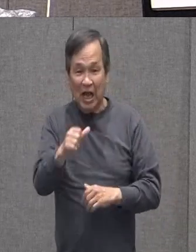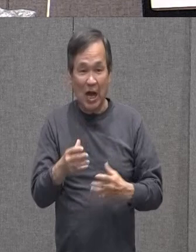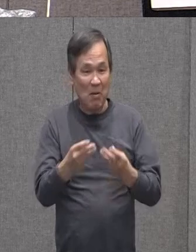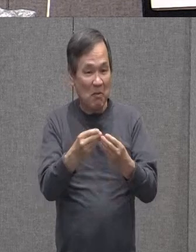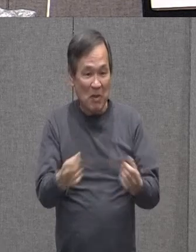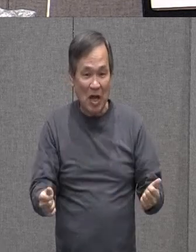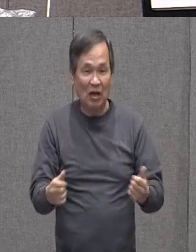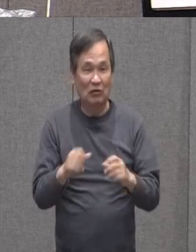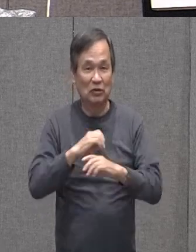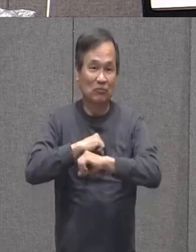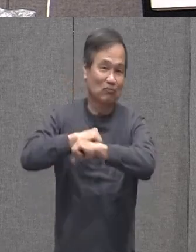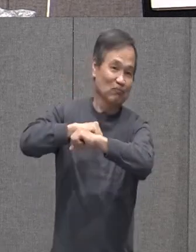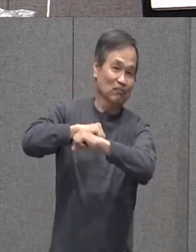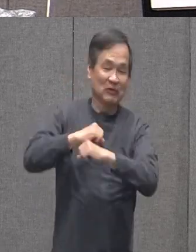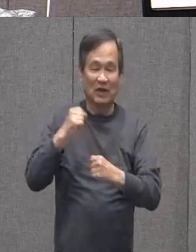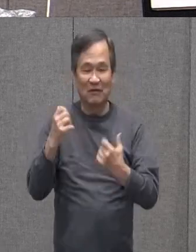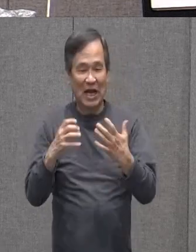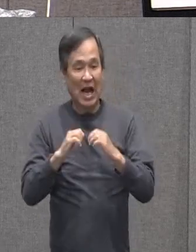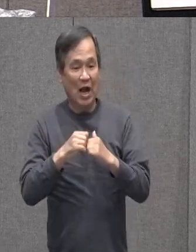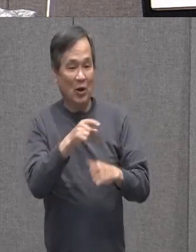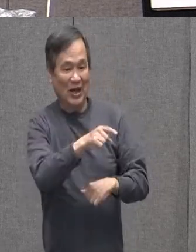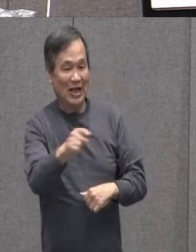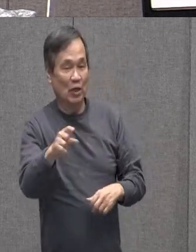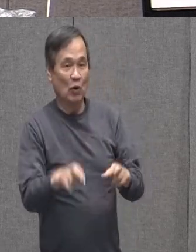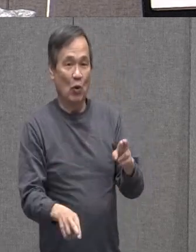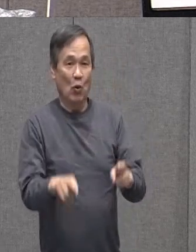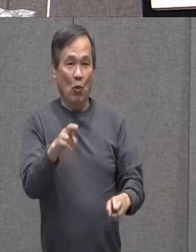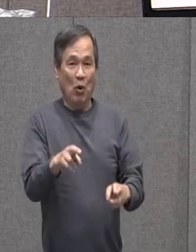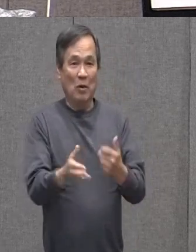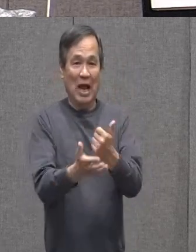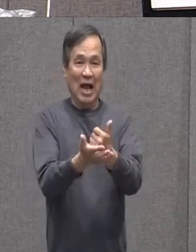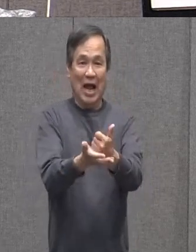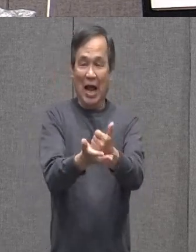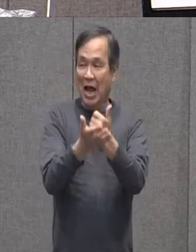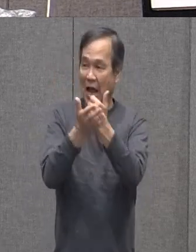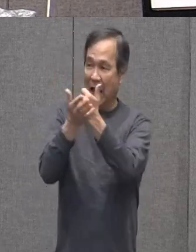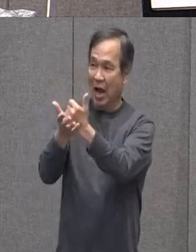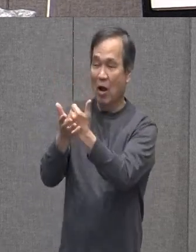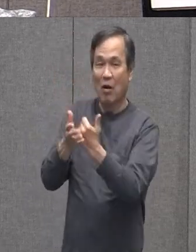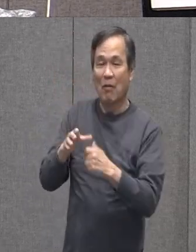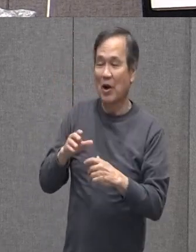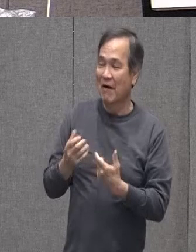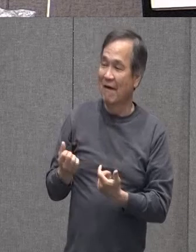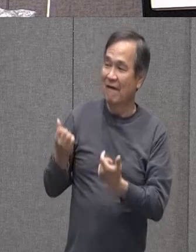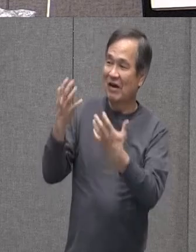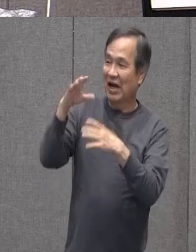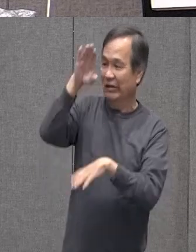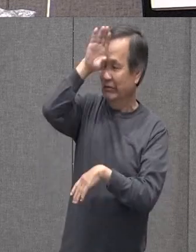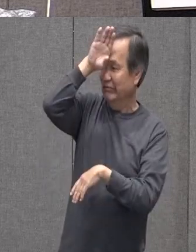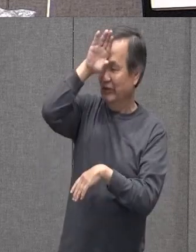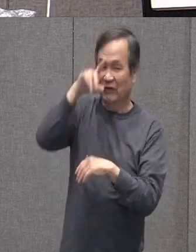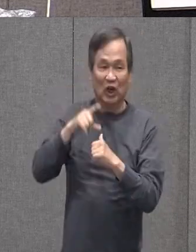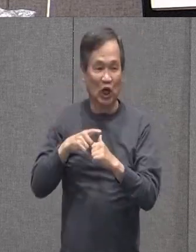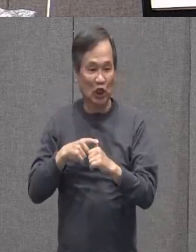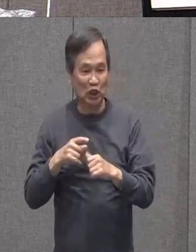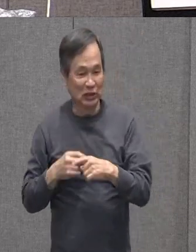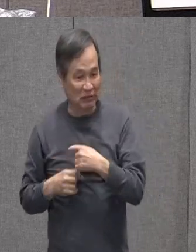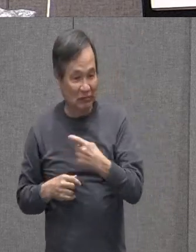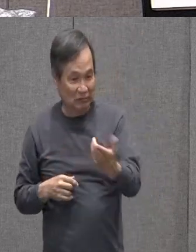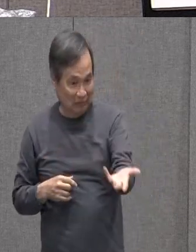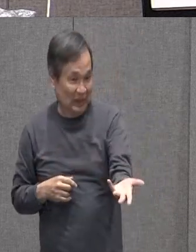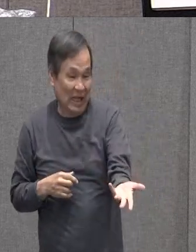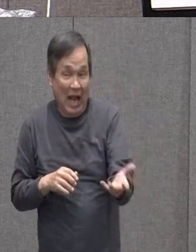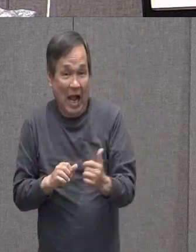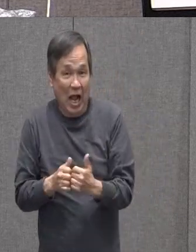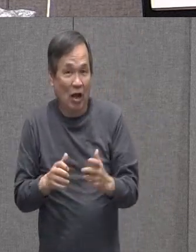could it help the firefighters so that they weren't going in first, what ideas, they were coming up with ideas of, how could